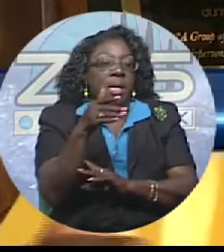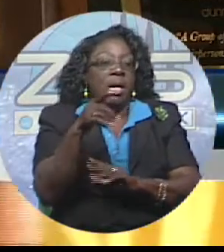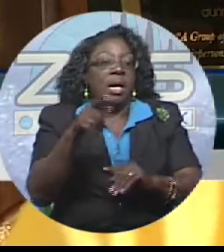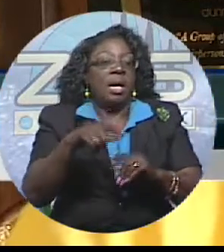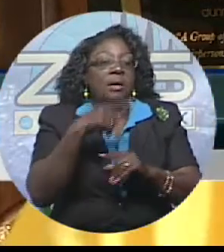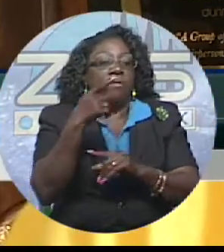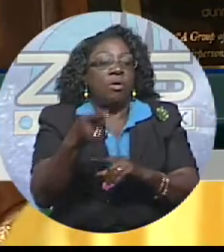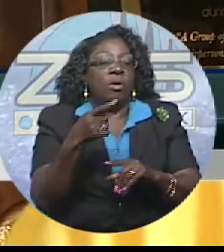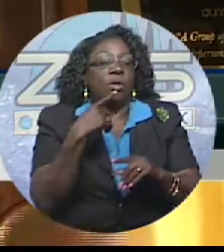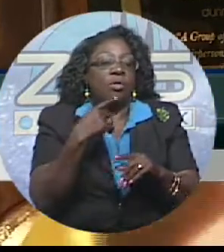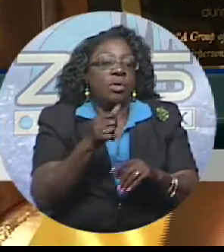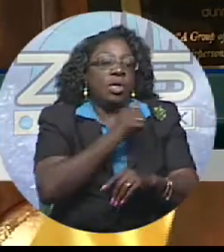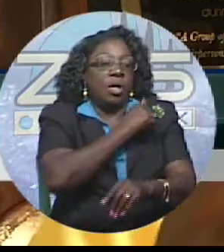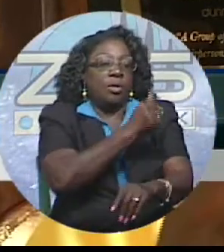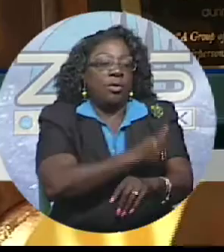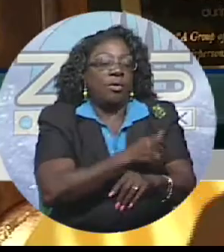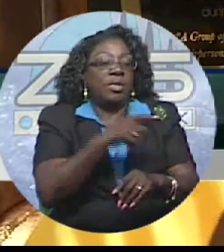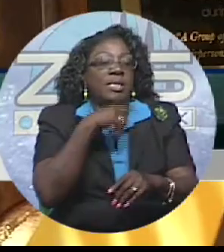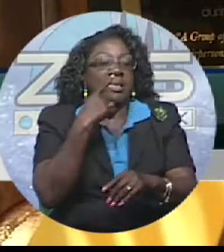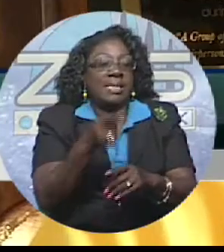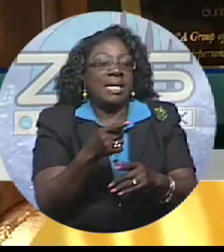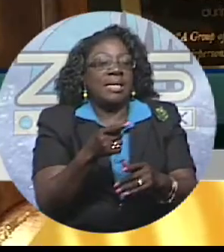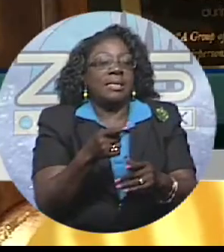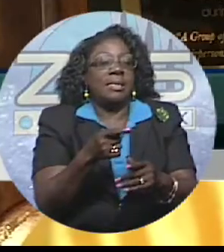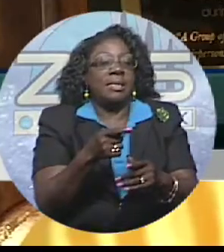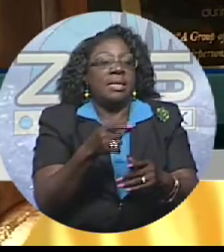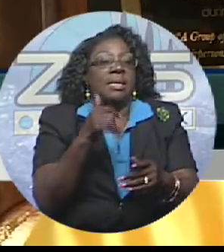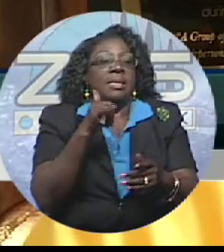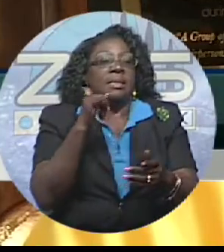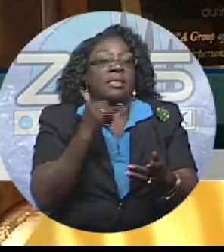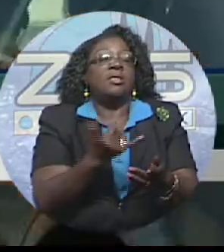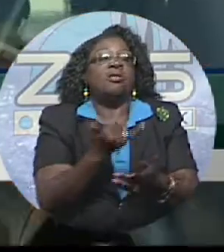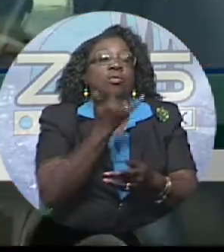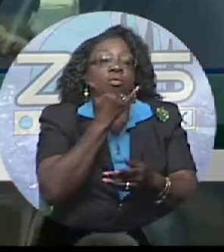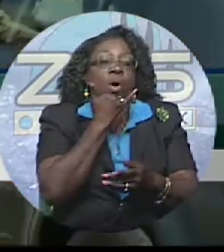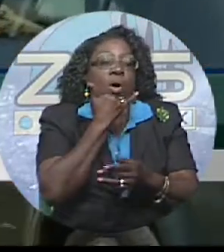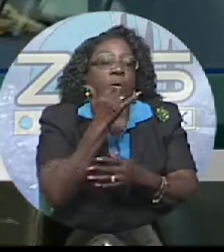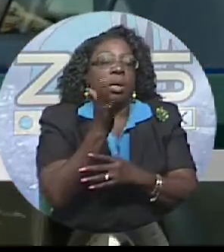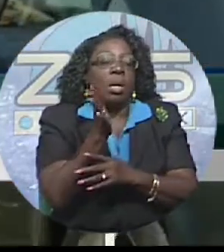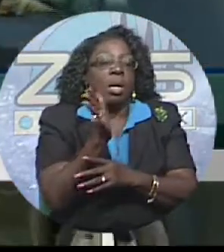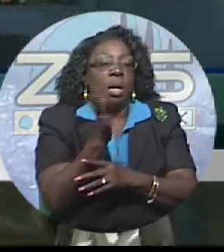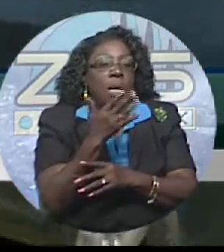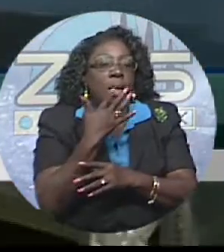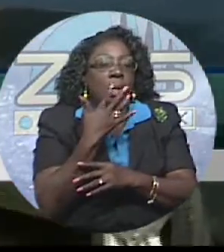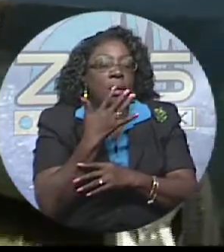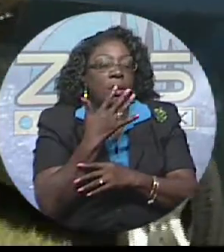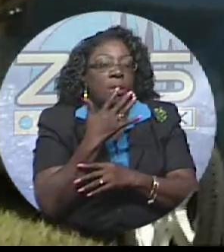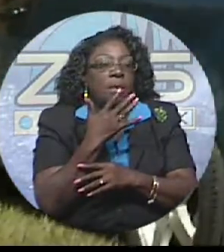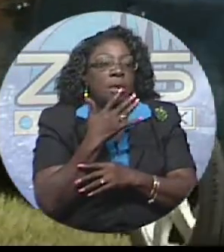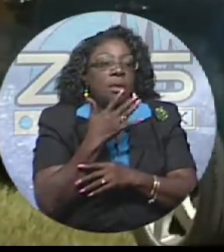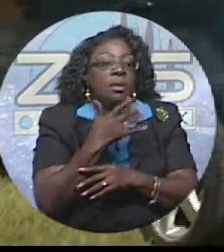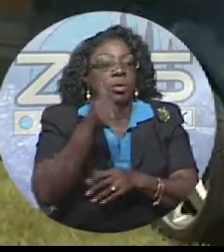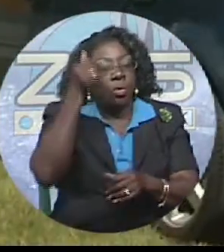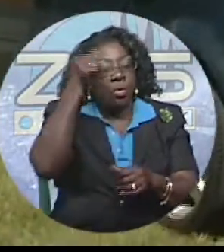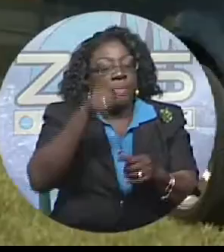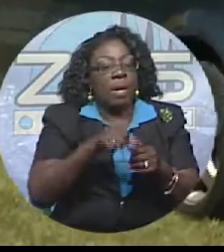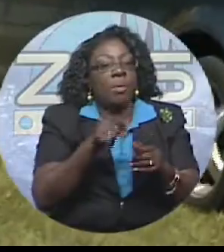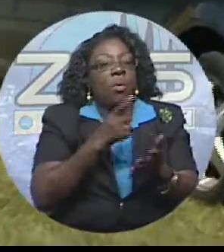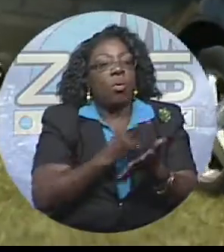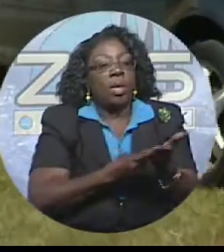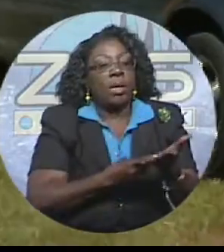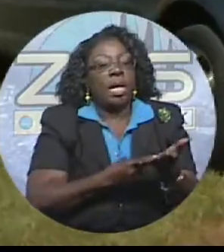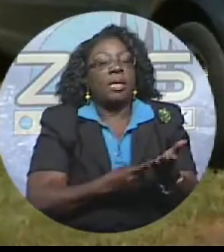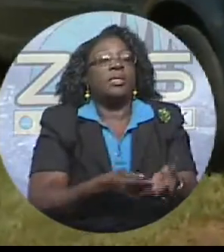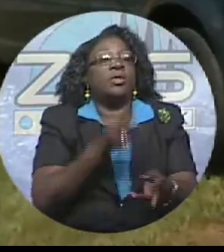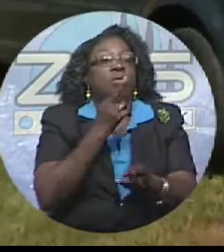to the authorities and say, listen, this color doesn't work. So just as a reminder, exactly what are the